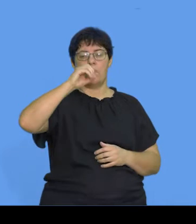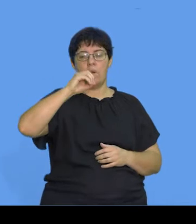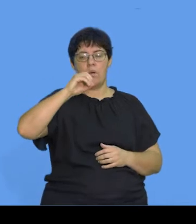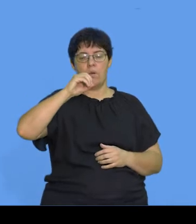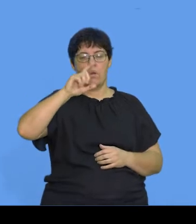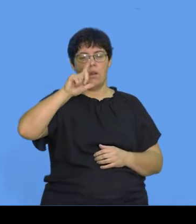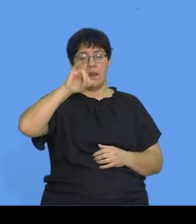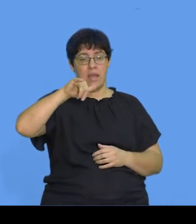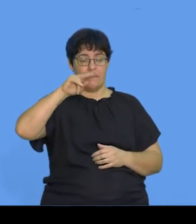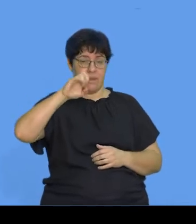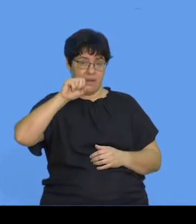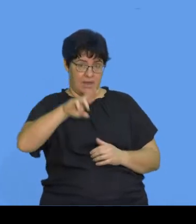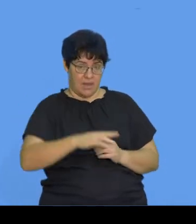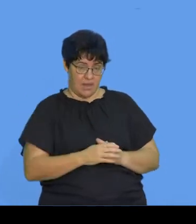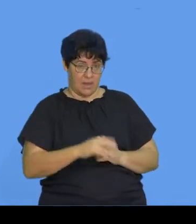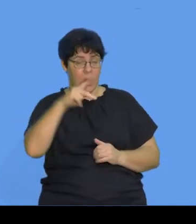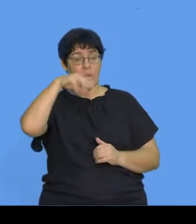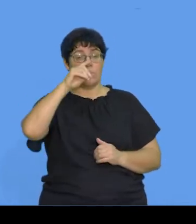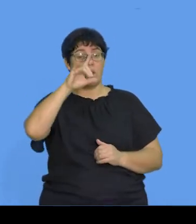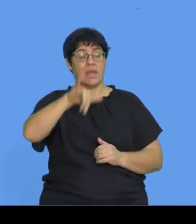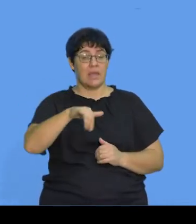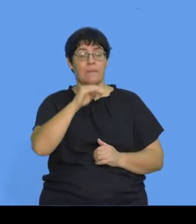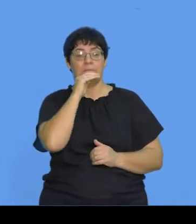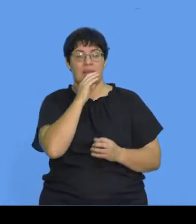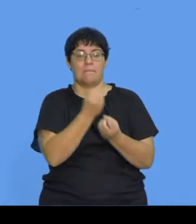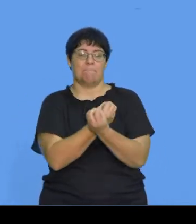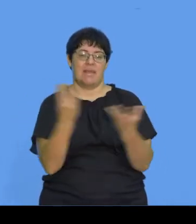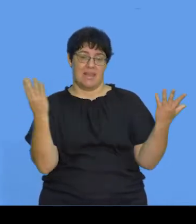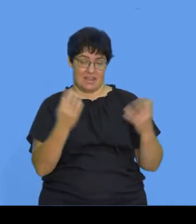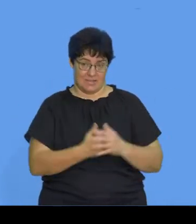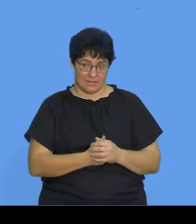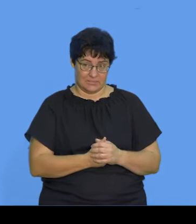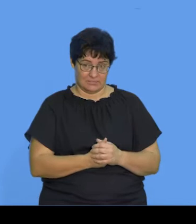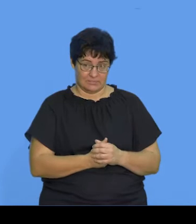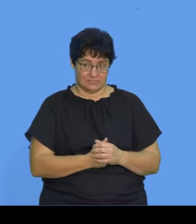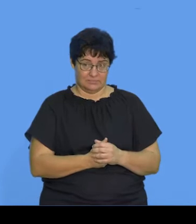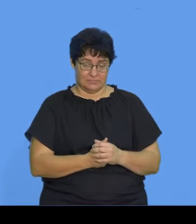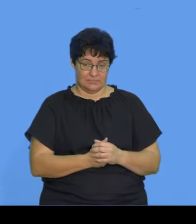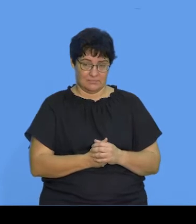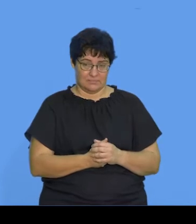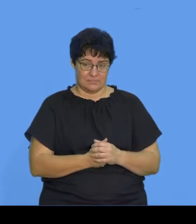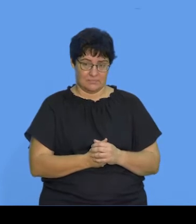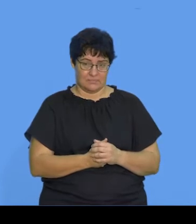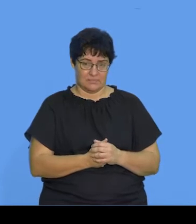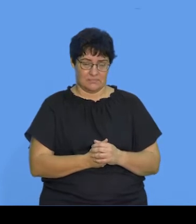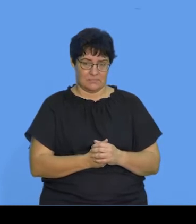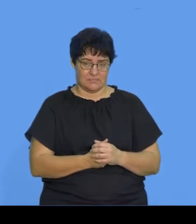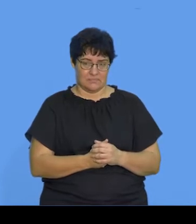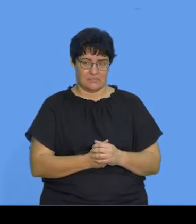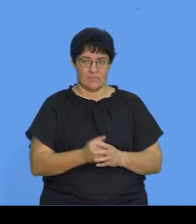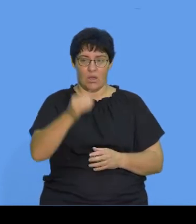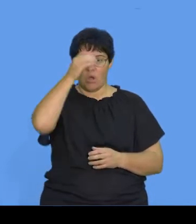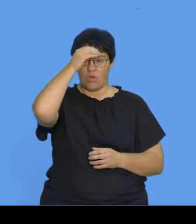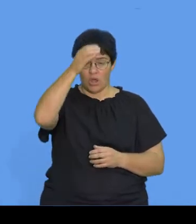polymer, because poly means many. So you need to